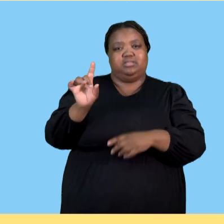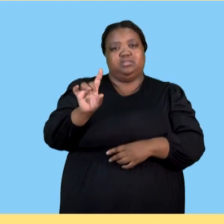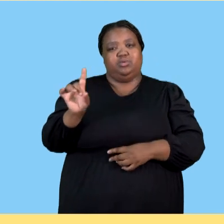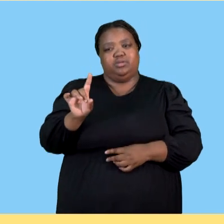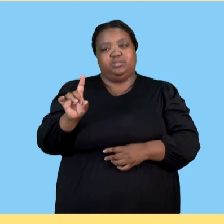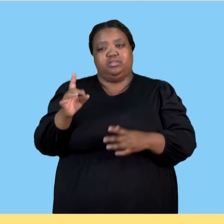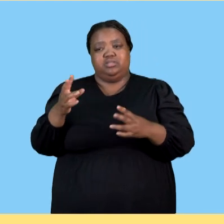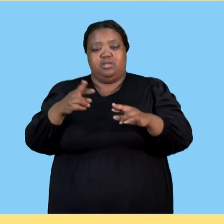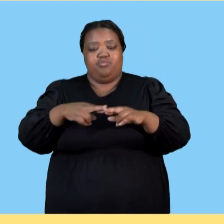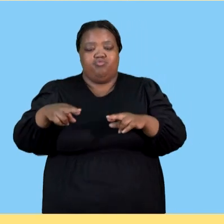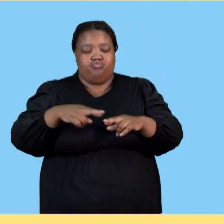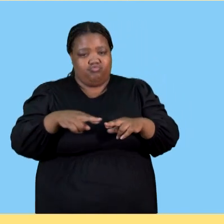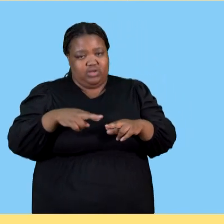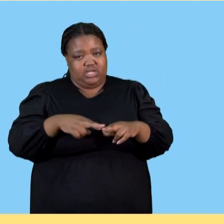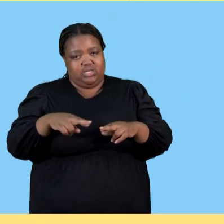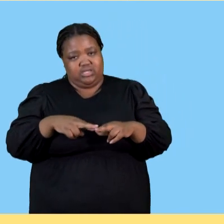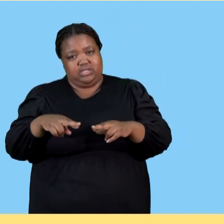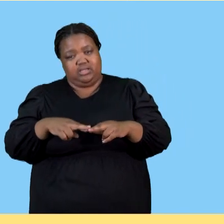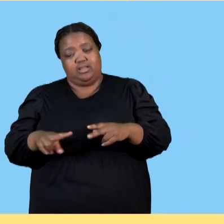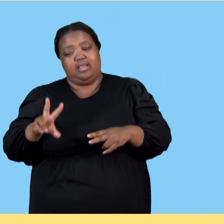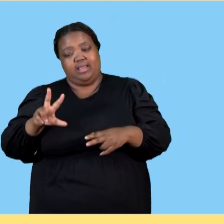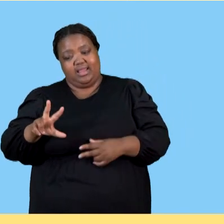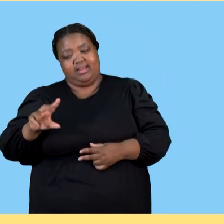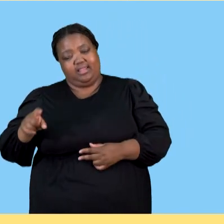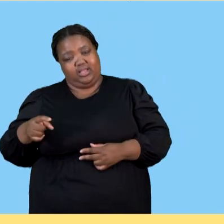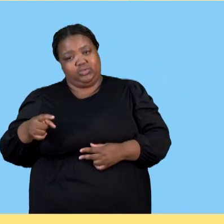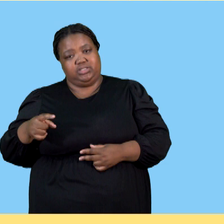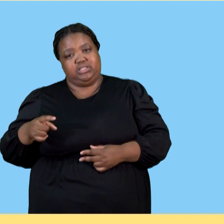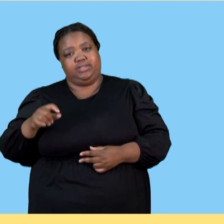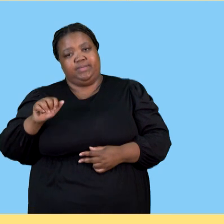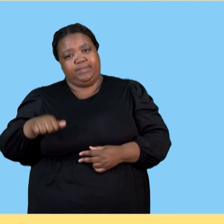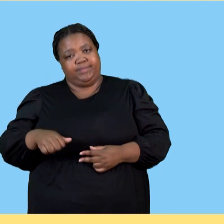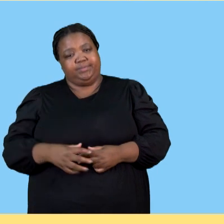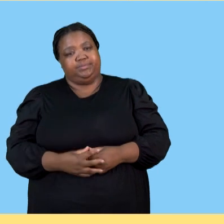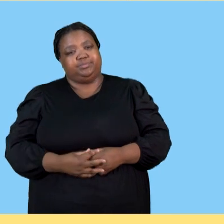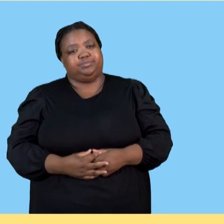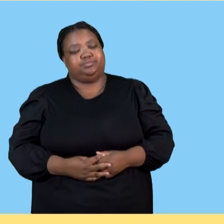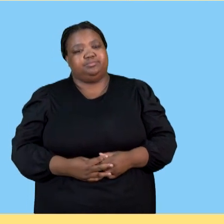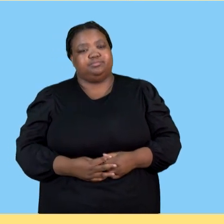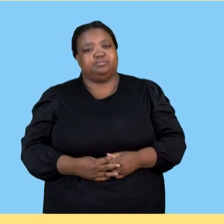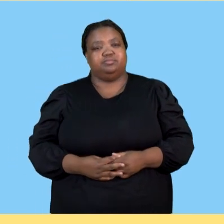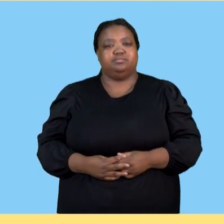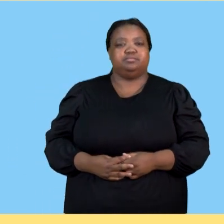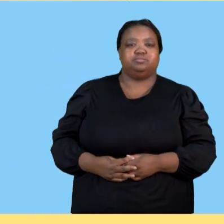plus the rent, which is 8,000, plus the 8,000,